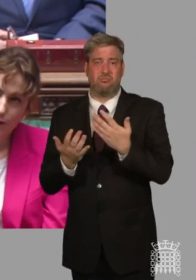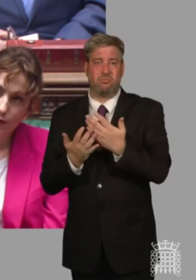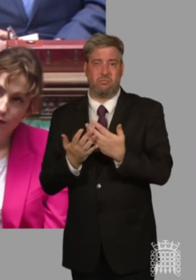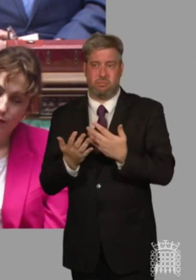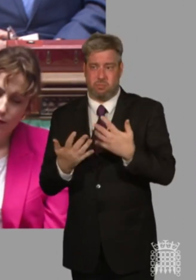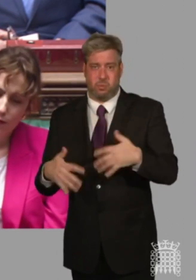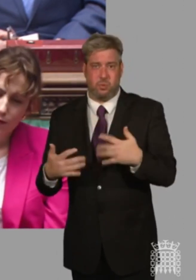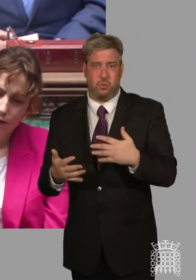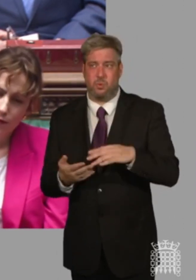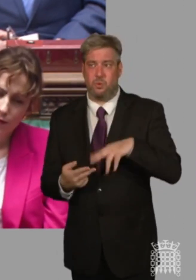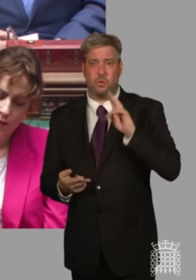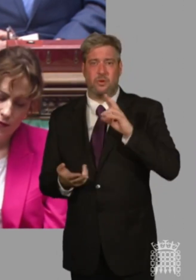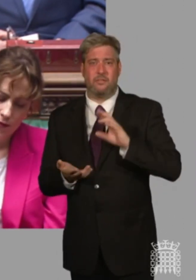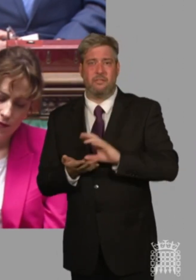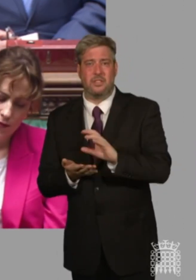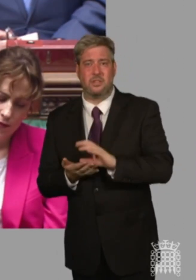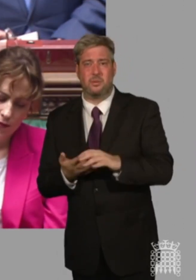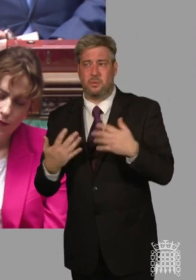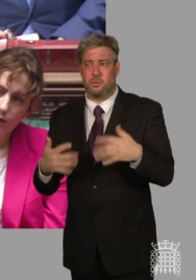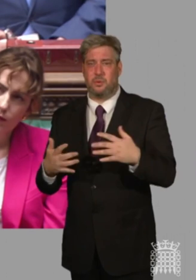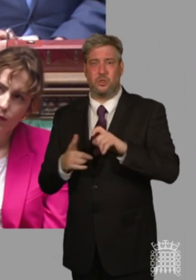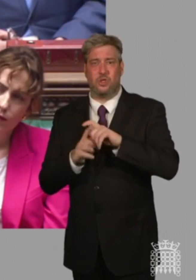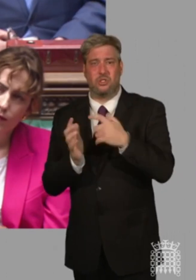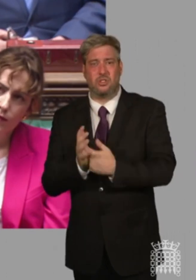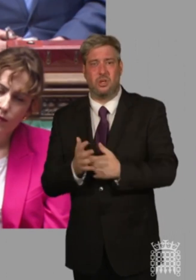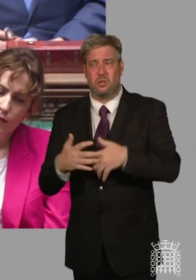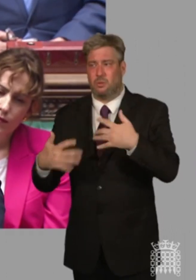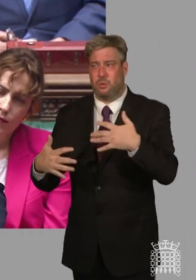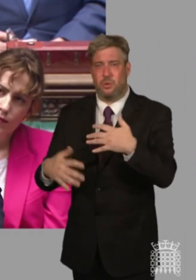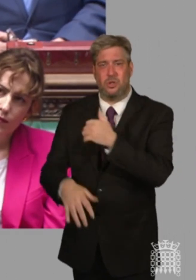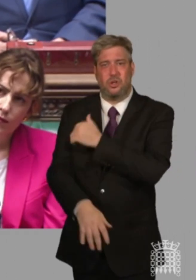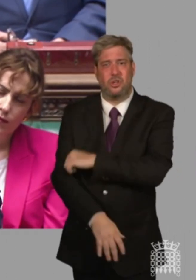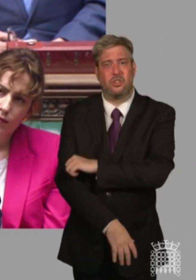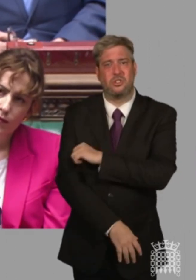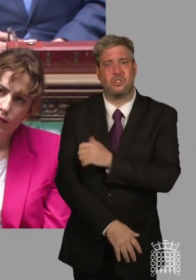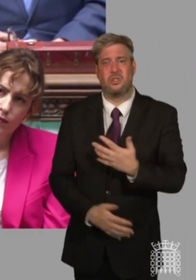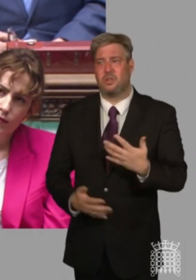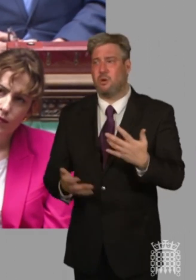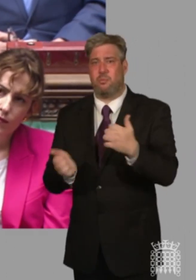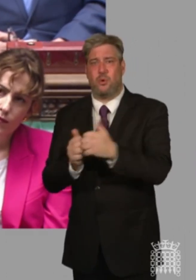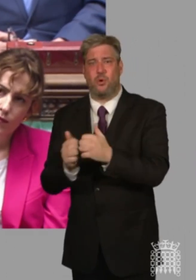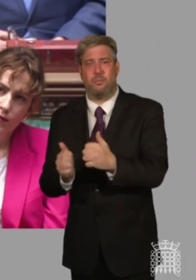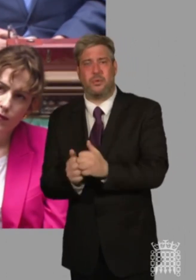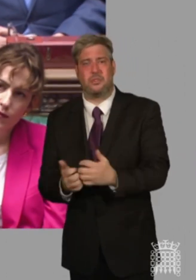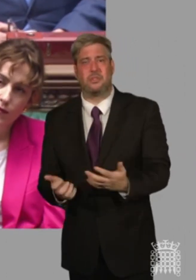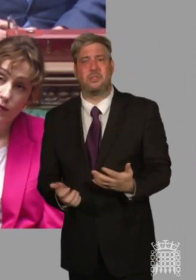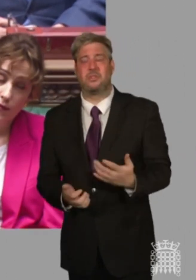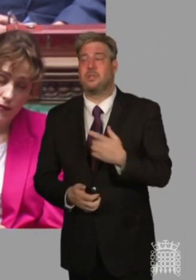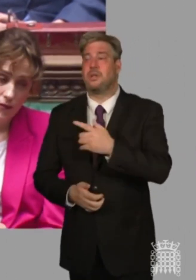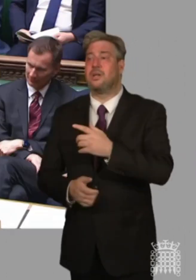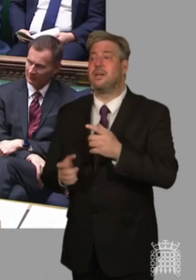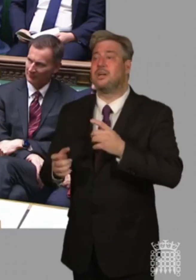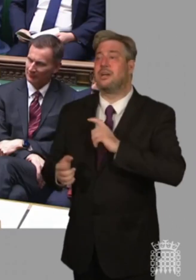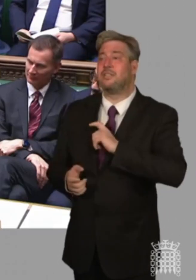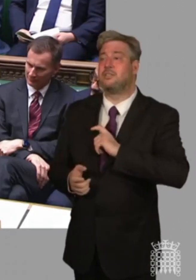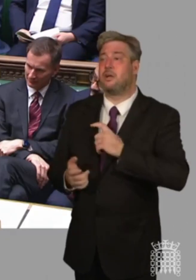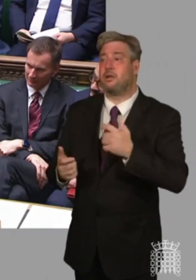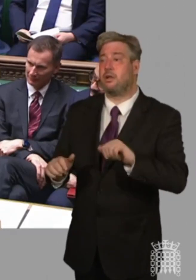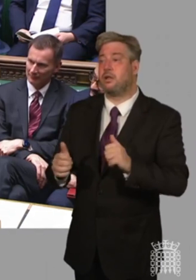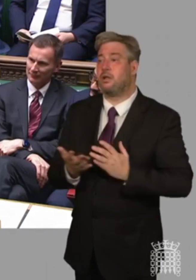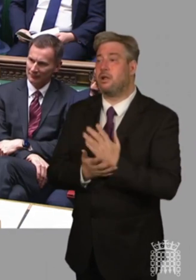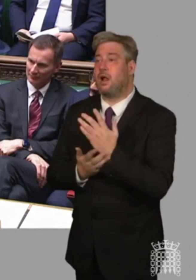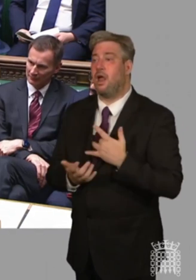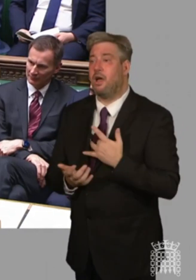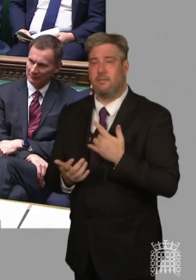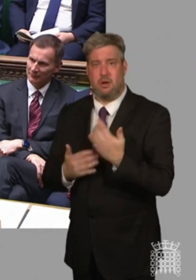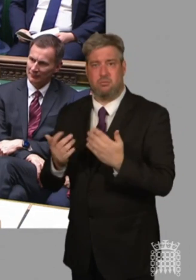of people in Wales are currently on a waiting list. Waits of 18 months or more are 10 times higher than that in England,